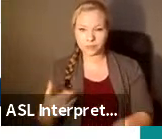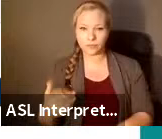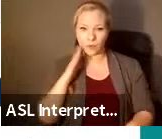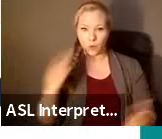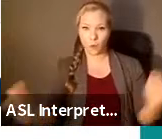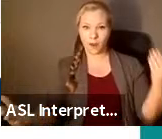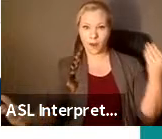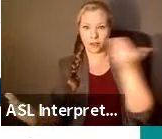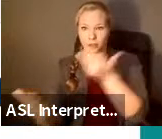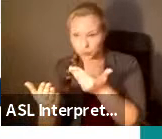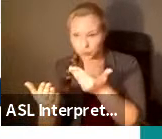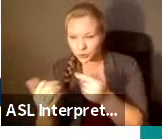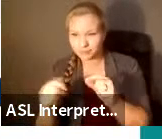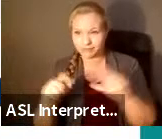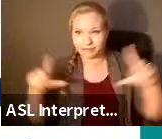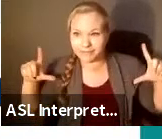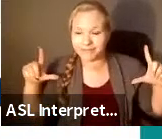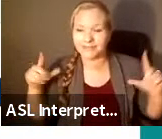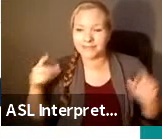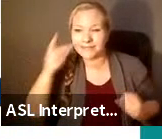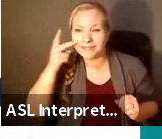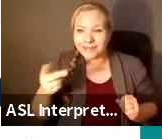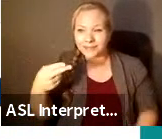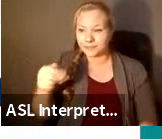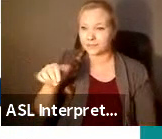Marine Drive because there's a lot